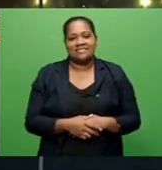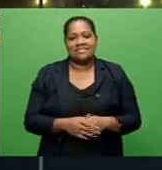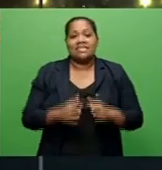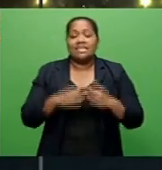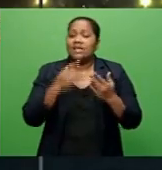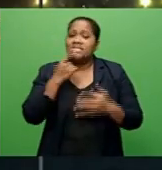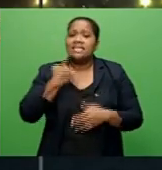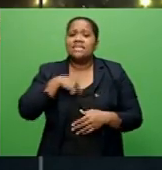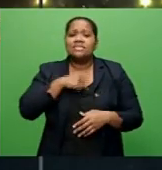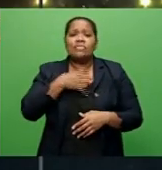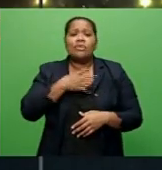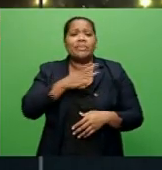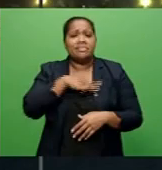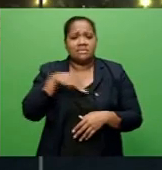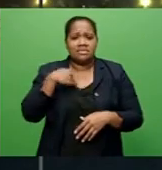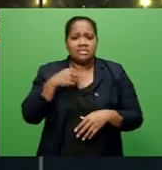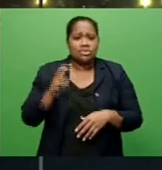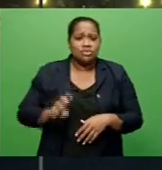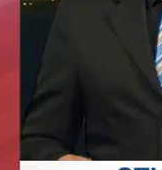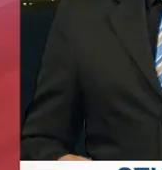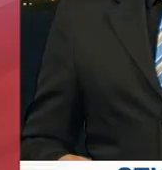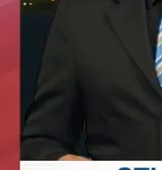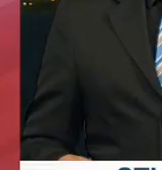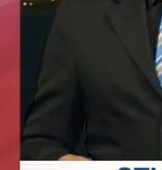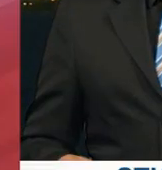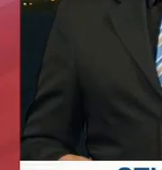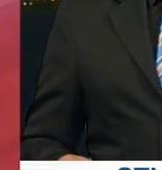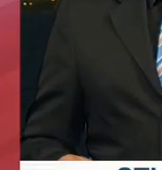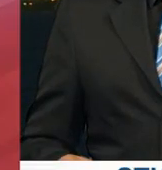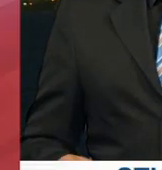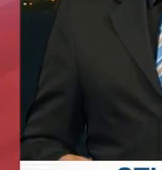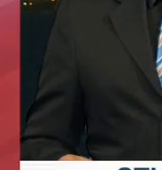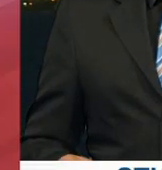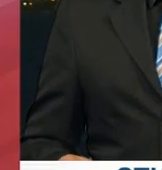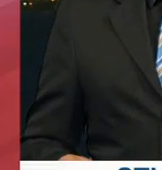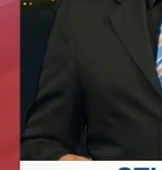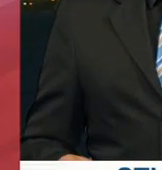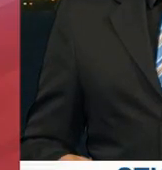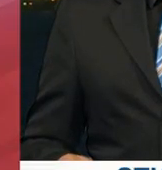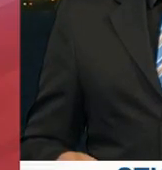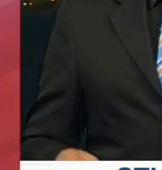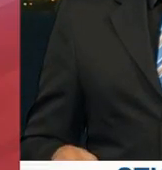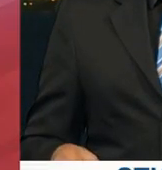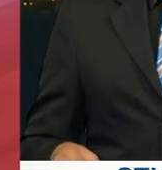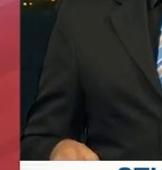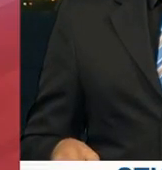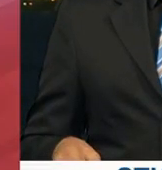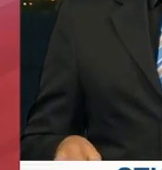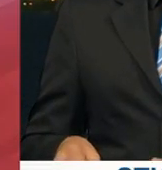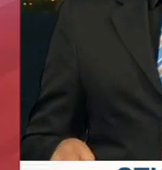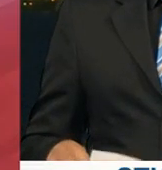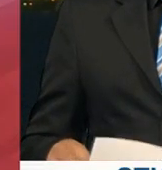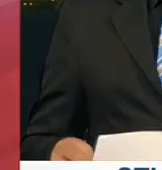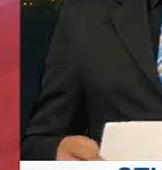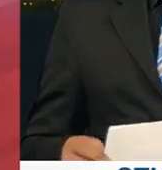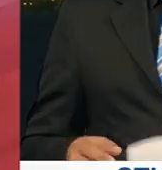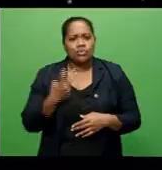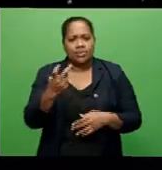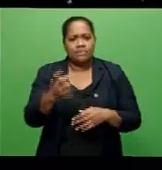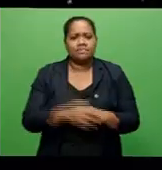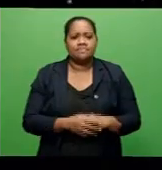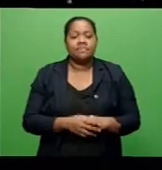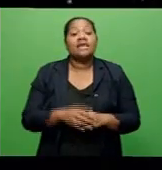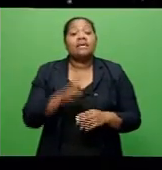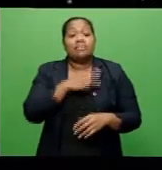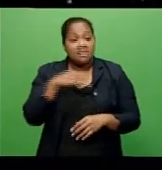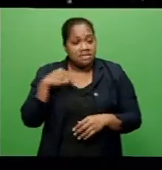more about the minister's tour, we join Felipe live. Felipe, what else was noted by the minister during her tour? Well, Ed, the minister